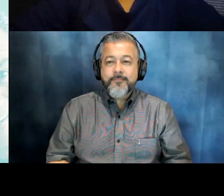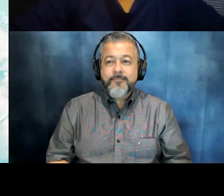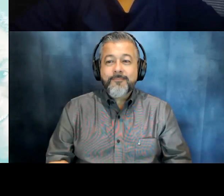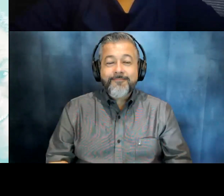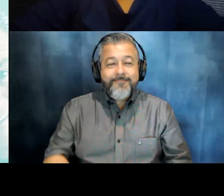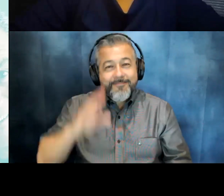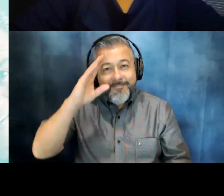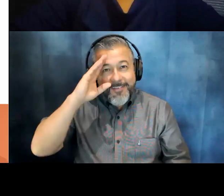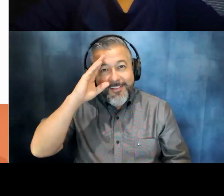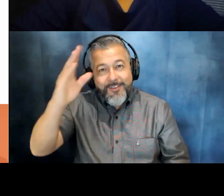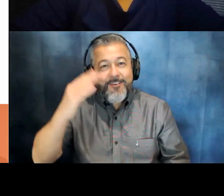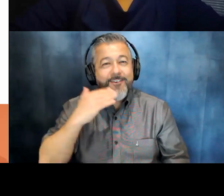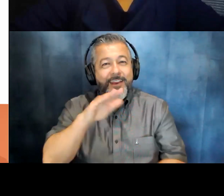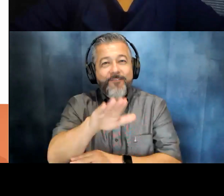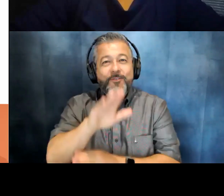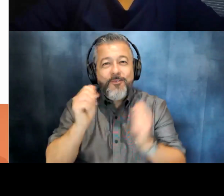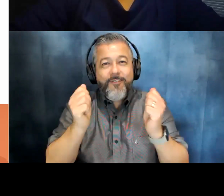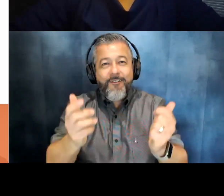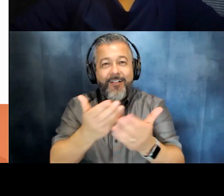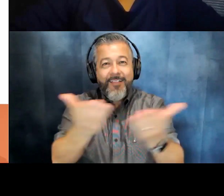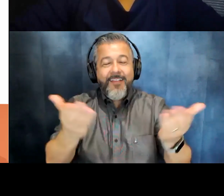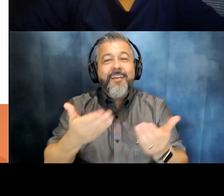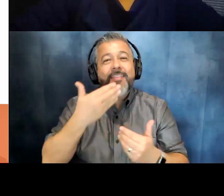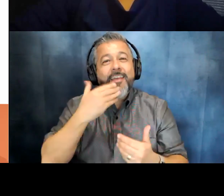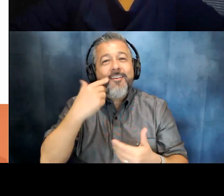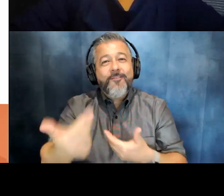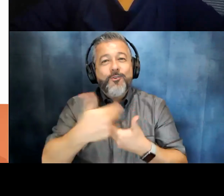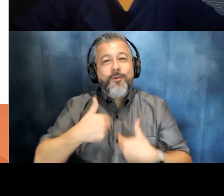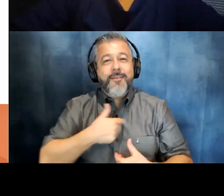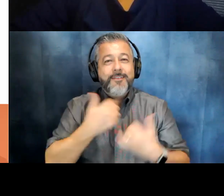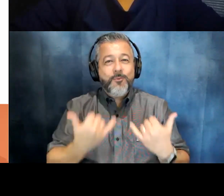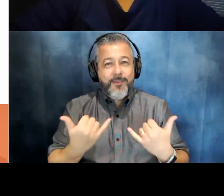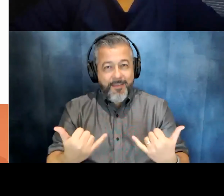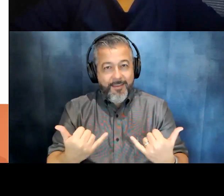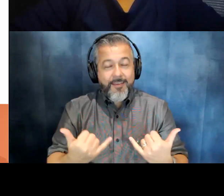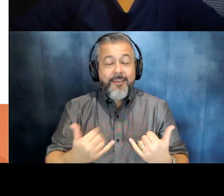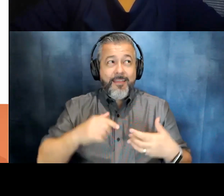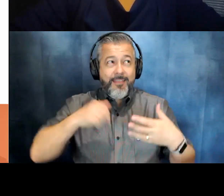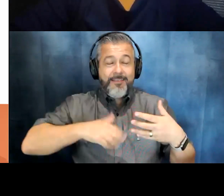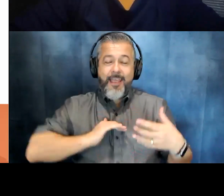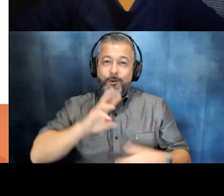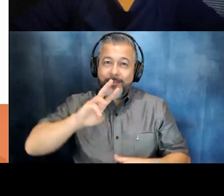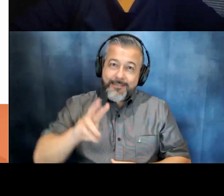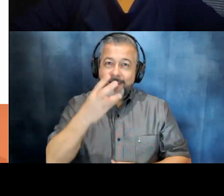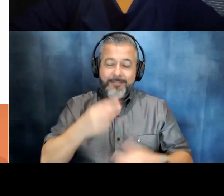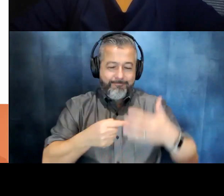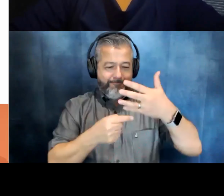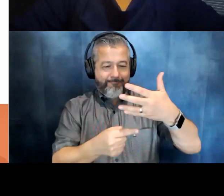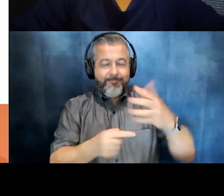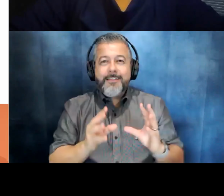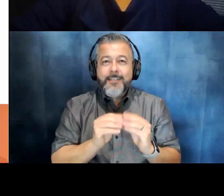Good afternoon, everyone. Thank you for joining us today for our sixth session of the Elder